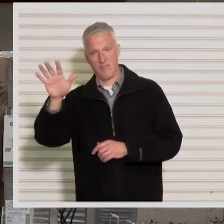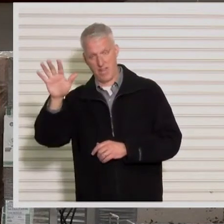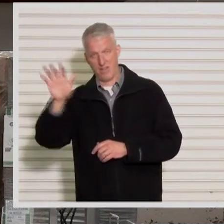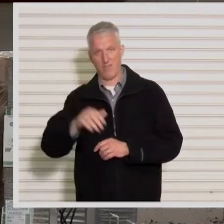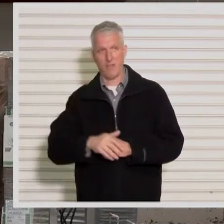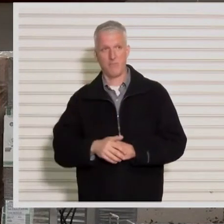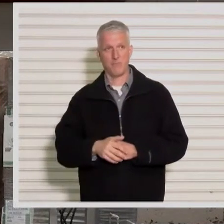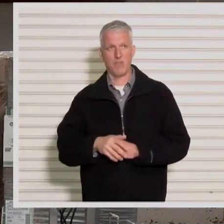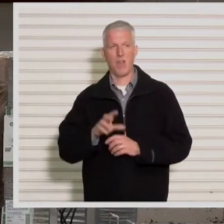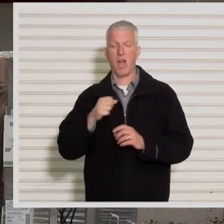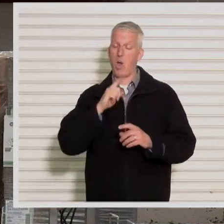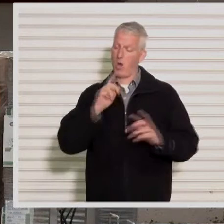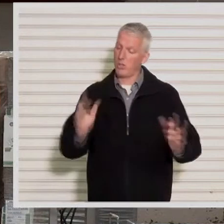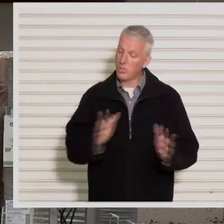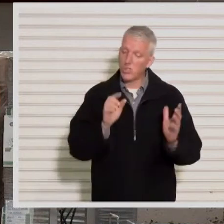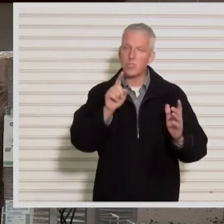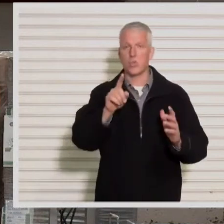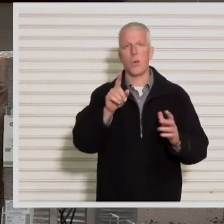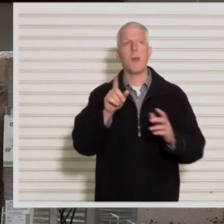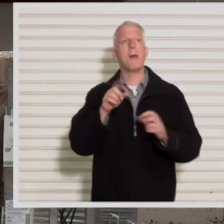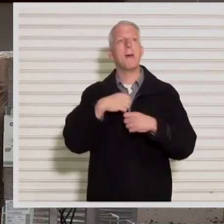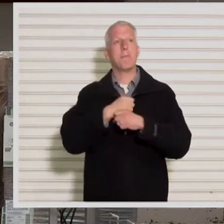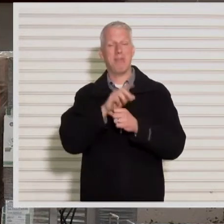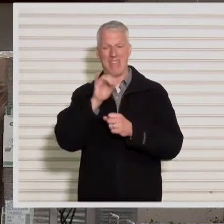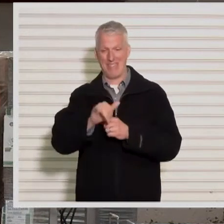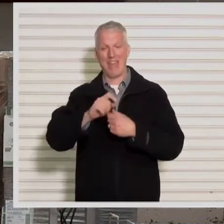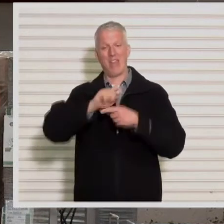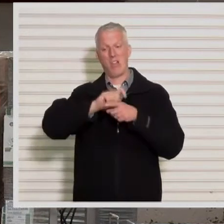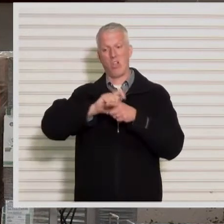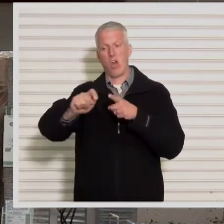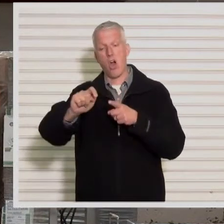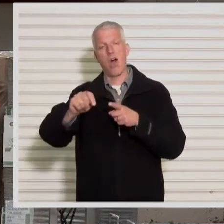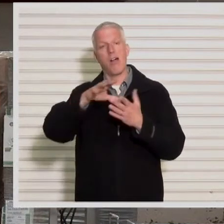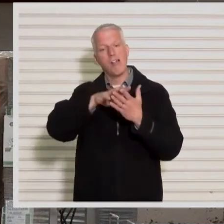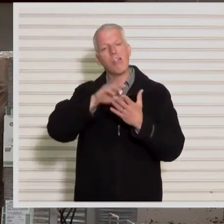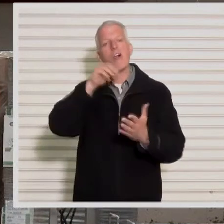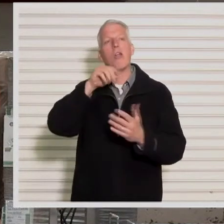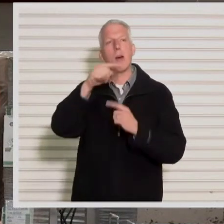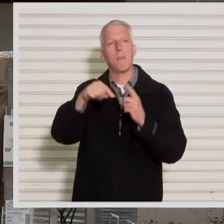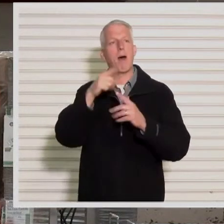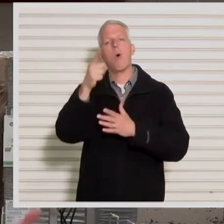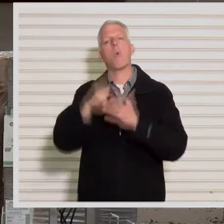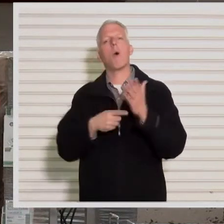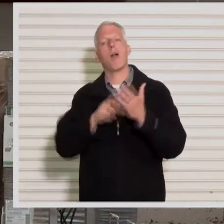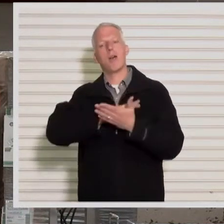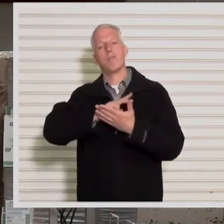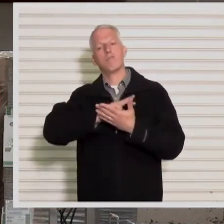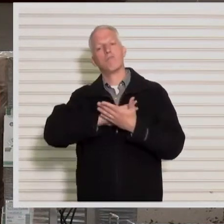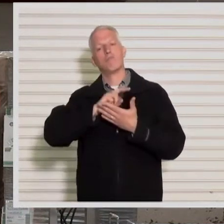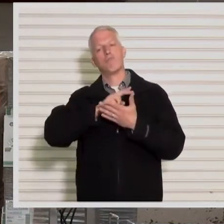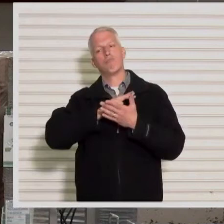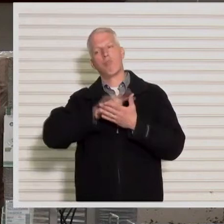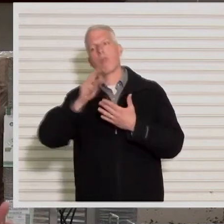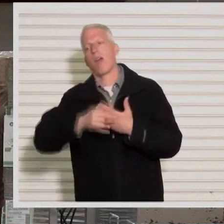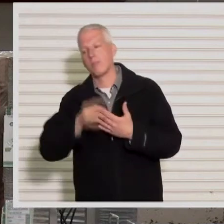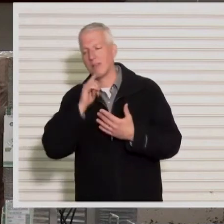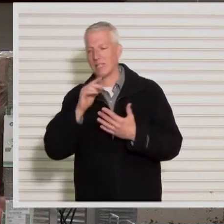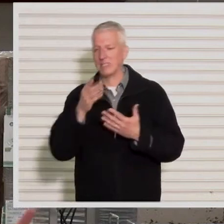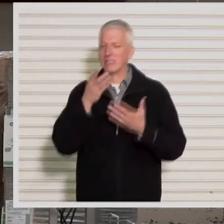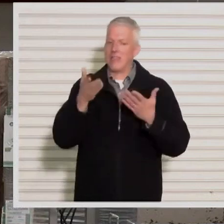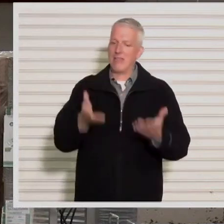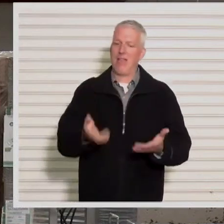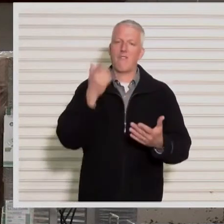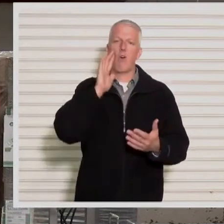833-422-4255. Encourage you to make that call and learn about what program may exist in your